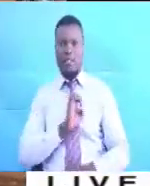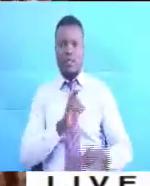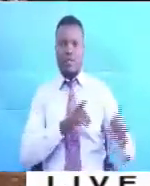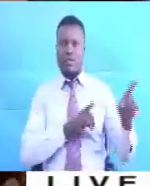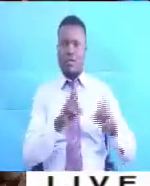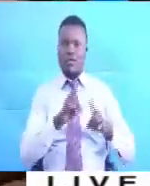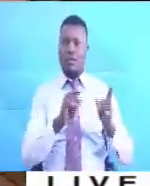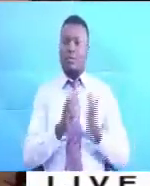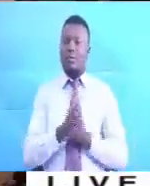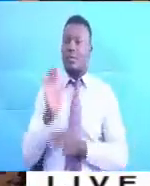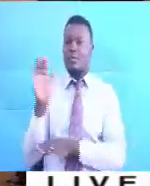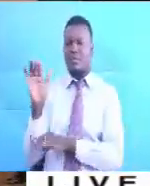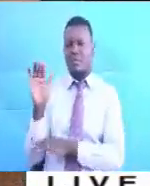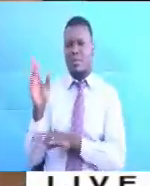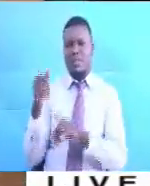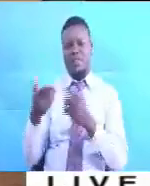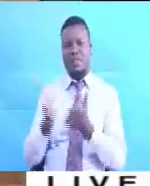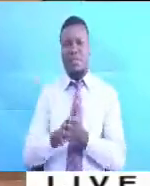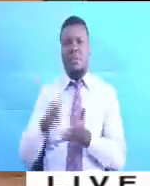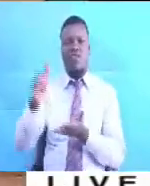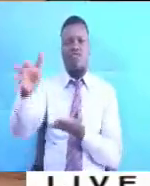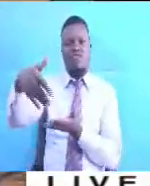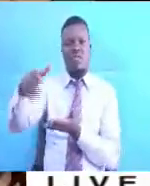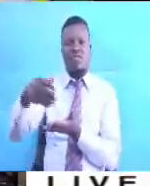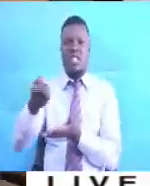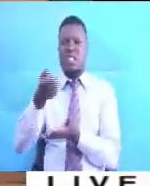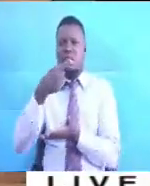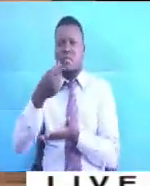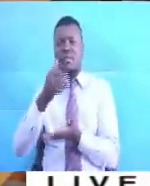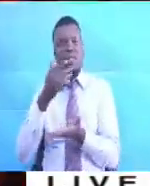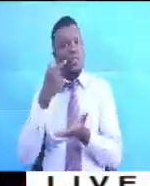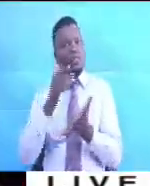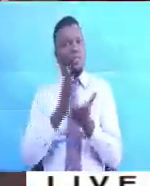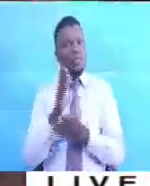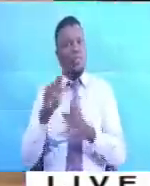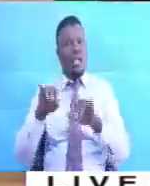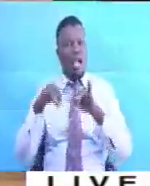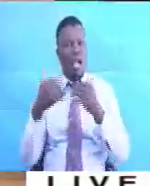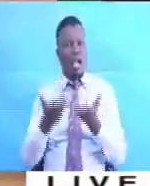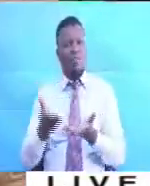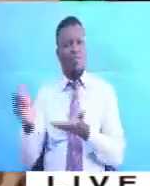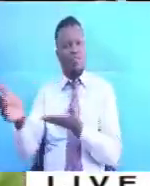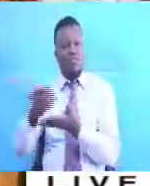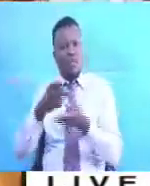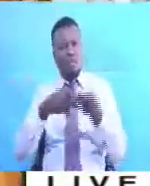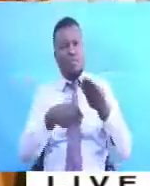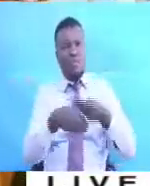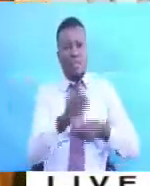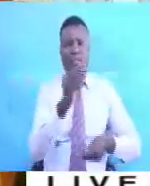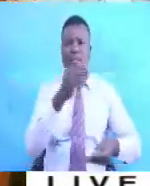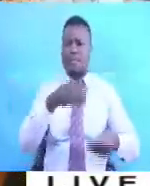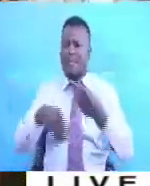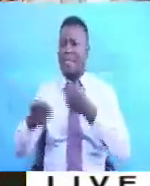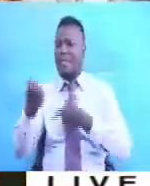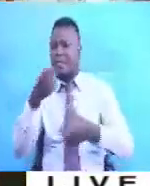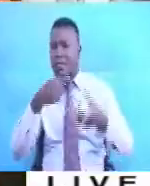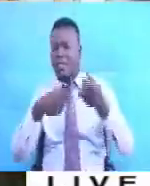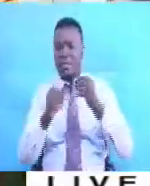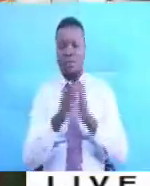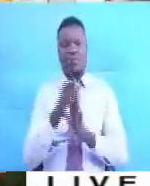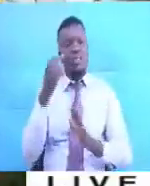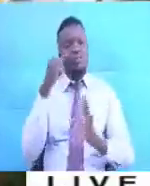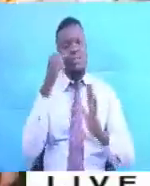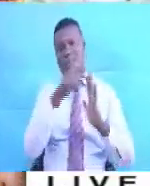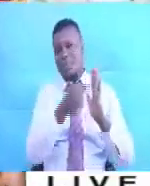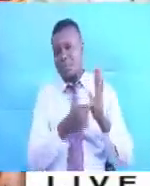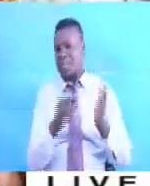in the pharmaceutical business to always be careful while administering drugs to patients, and hinted on the dangers that